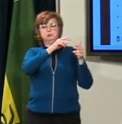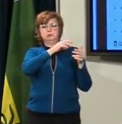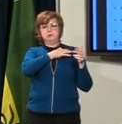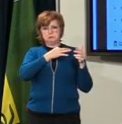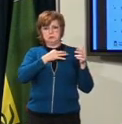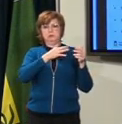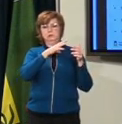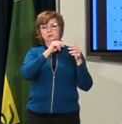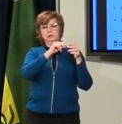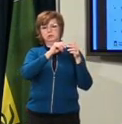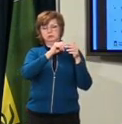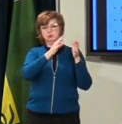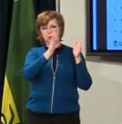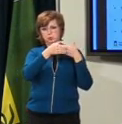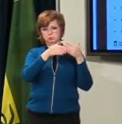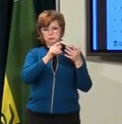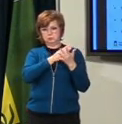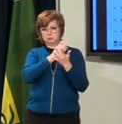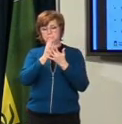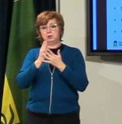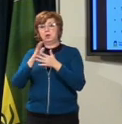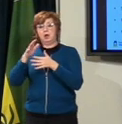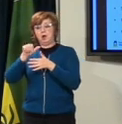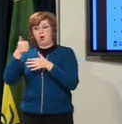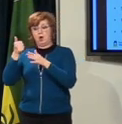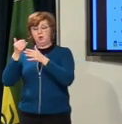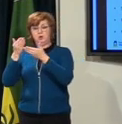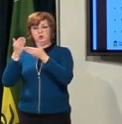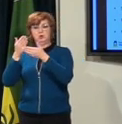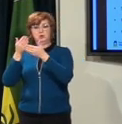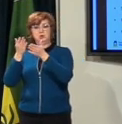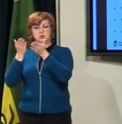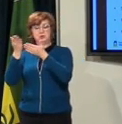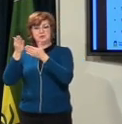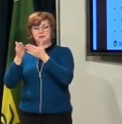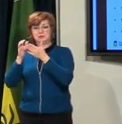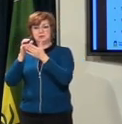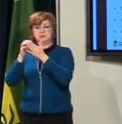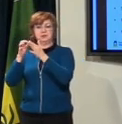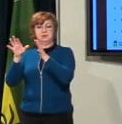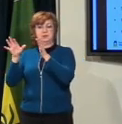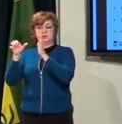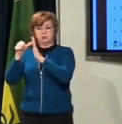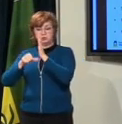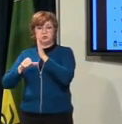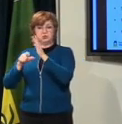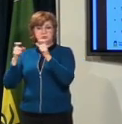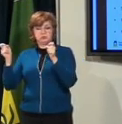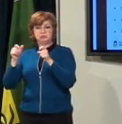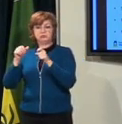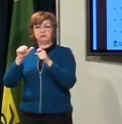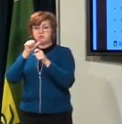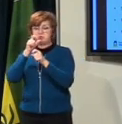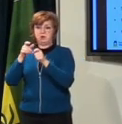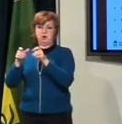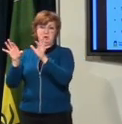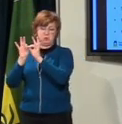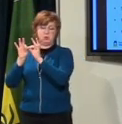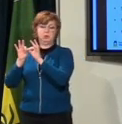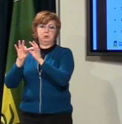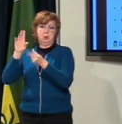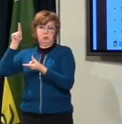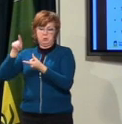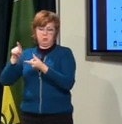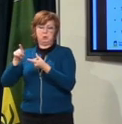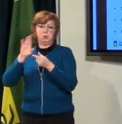that are needed in order to help us achieve those surge targets, and then what exactly would be required